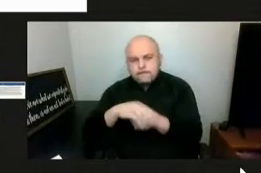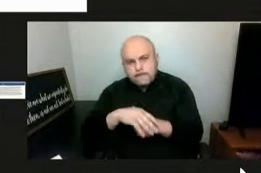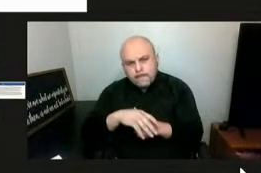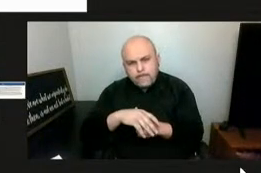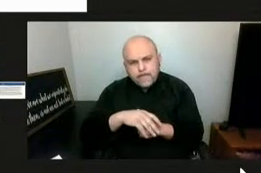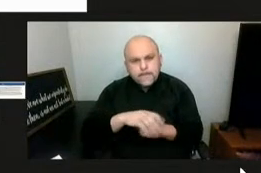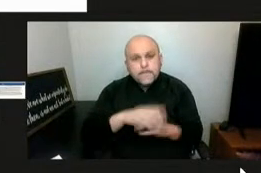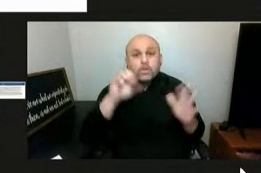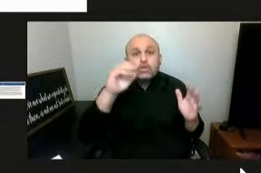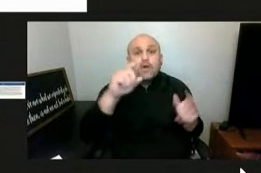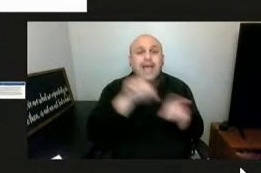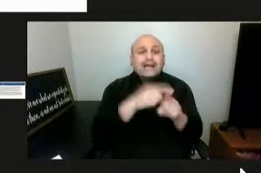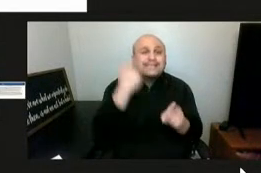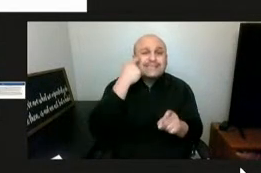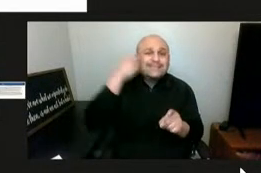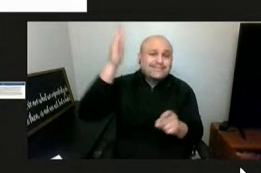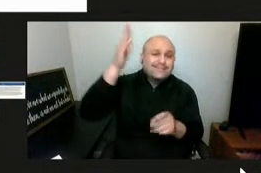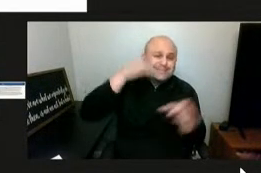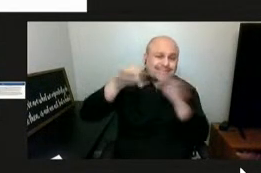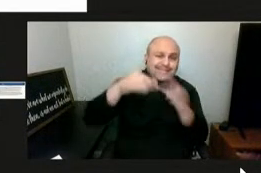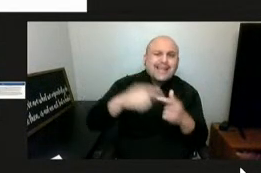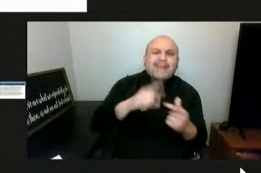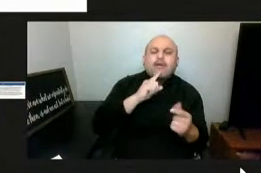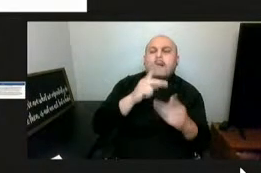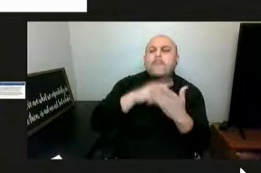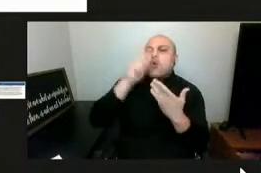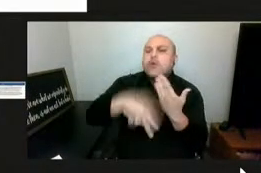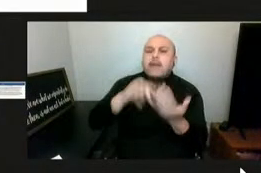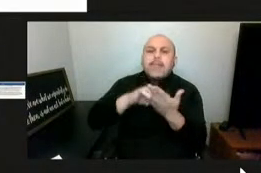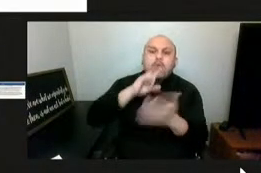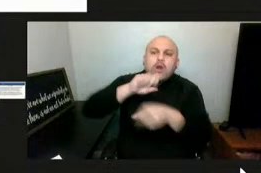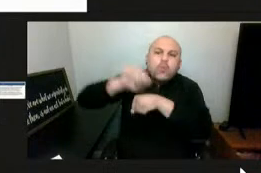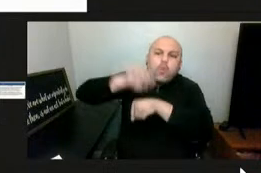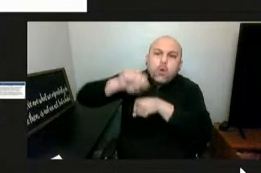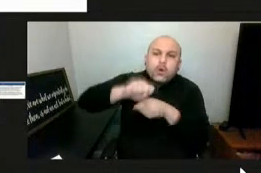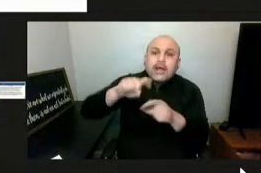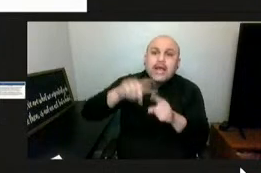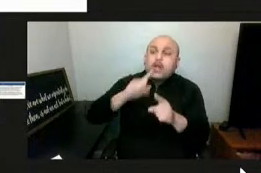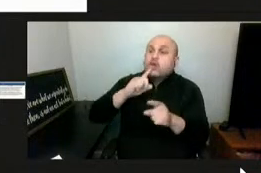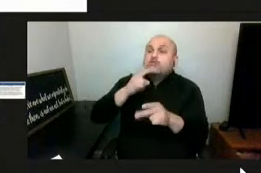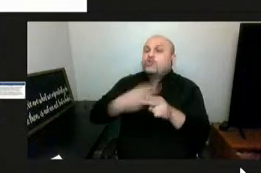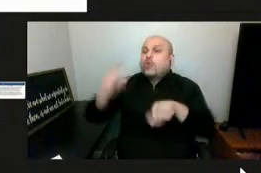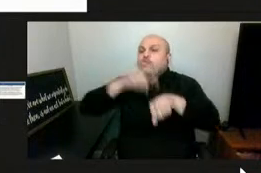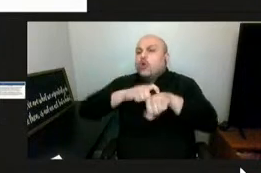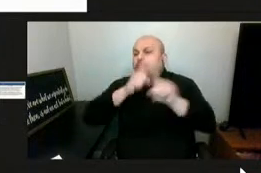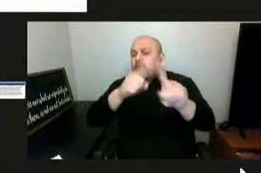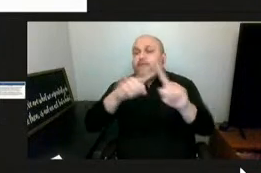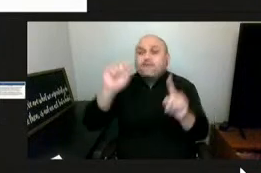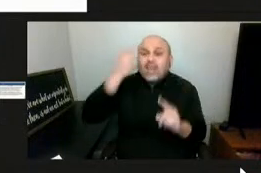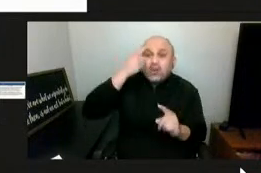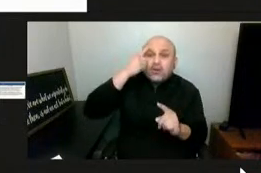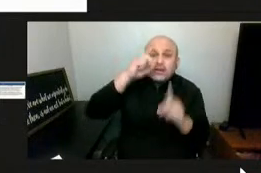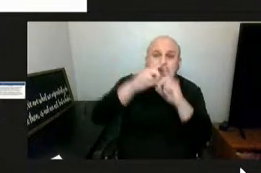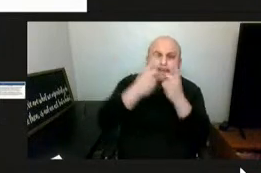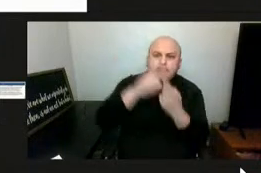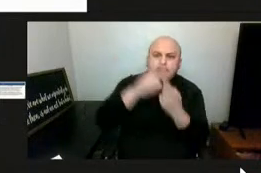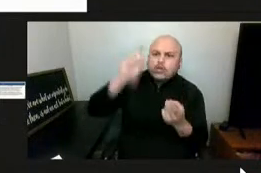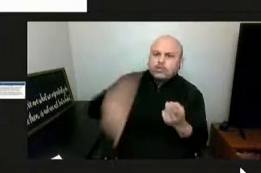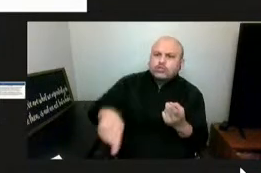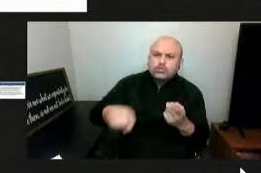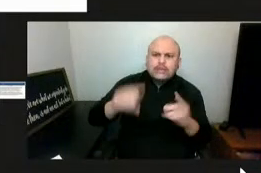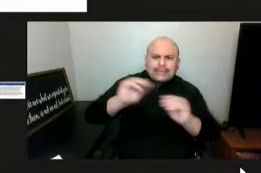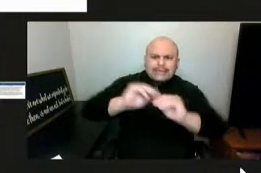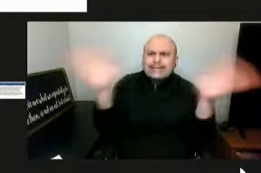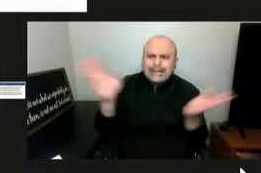So as our presenter stated, there are programs that are working. So in the short term, federal departments should provide clear standards on best practices for